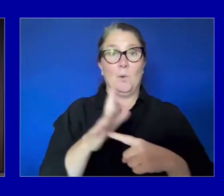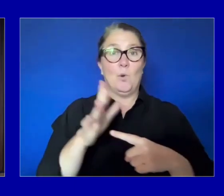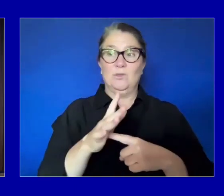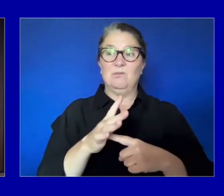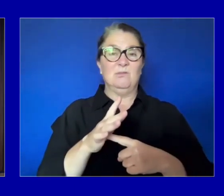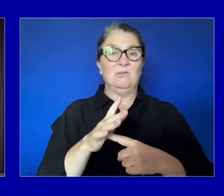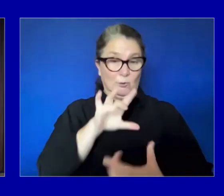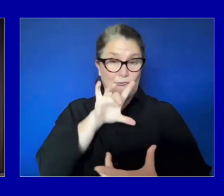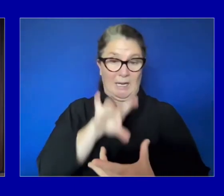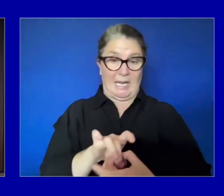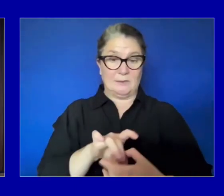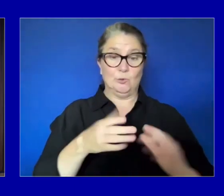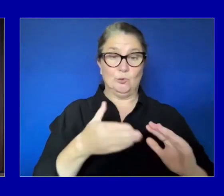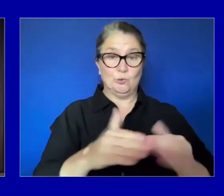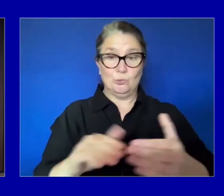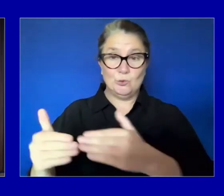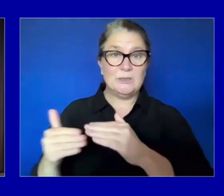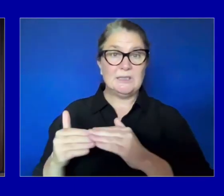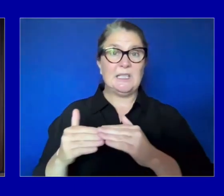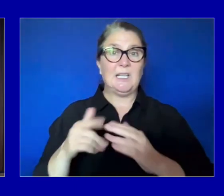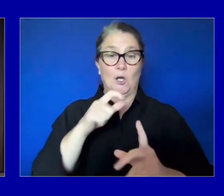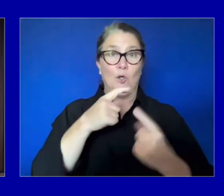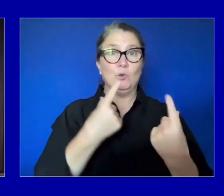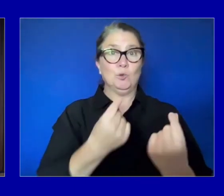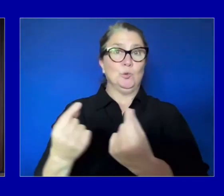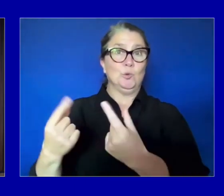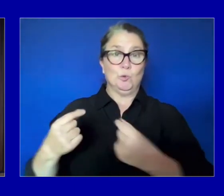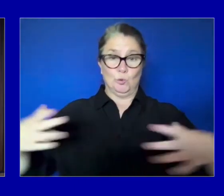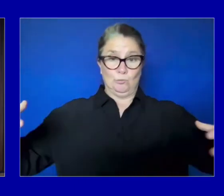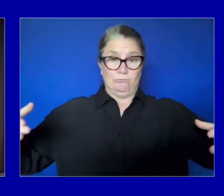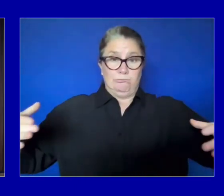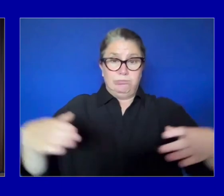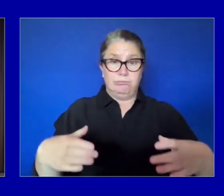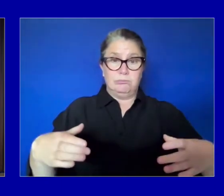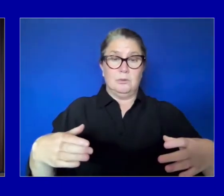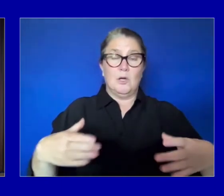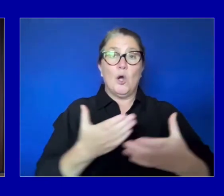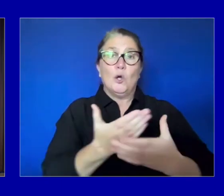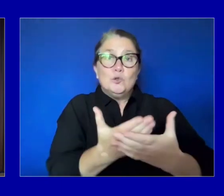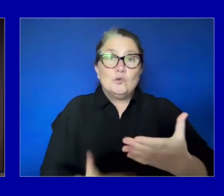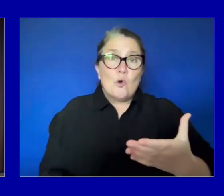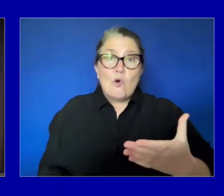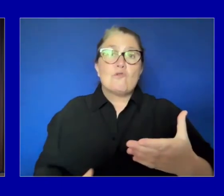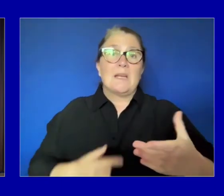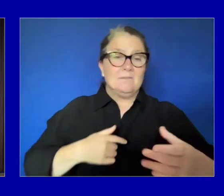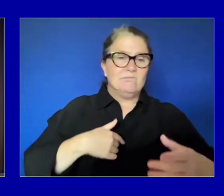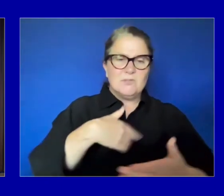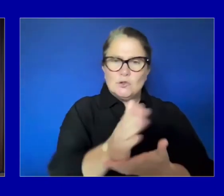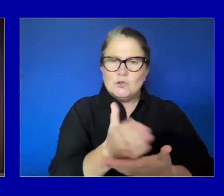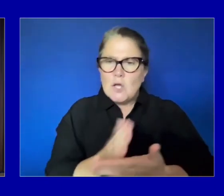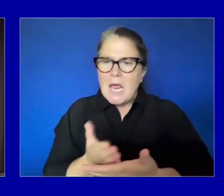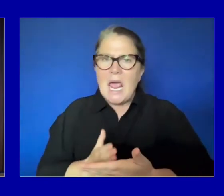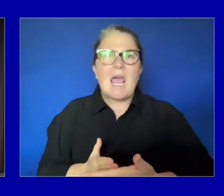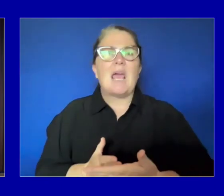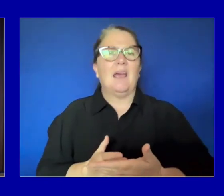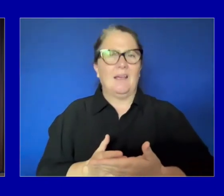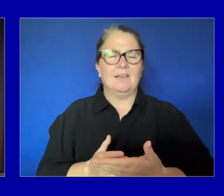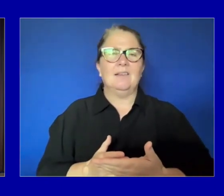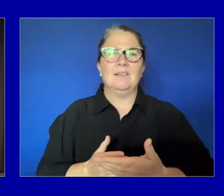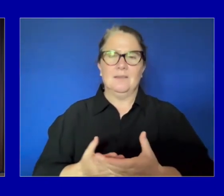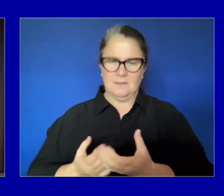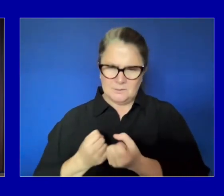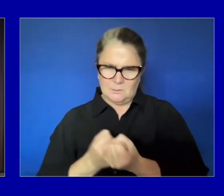about sharing stories and it's about that re that reinforcing of, of, um, community. How is